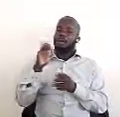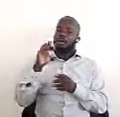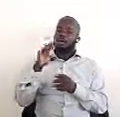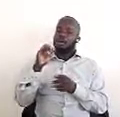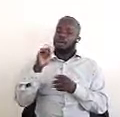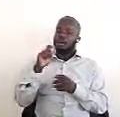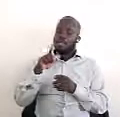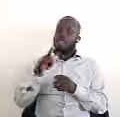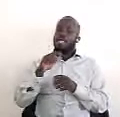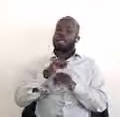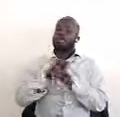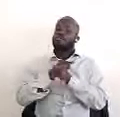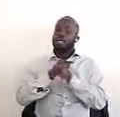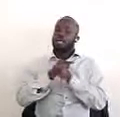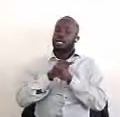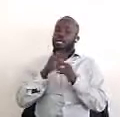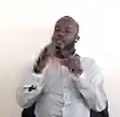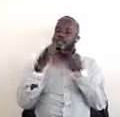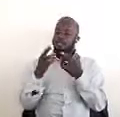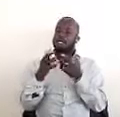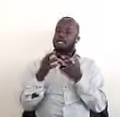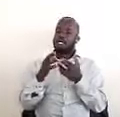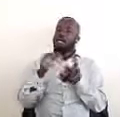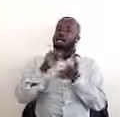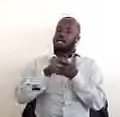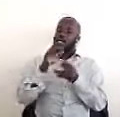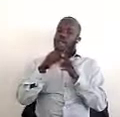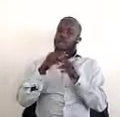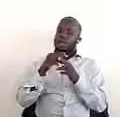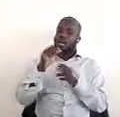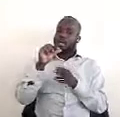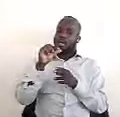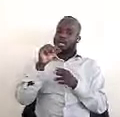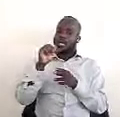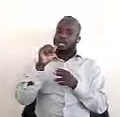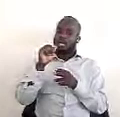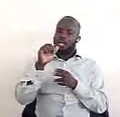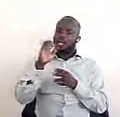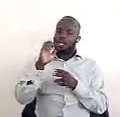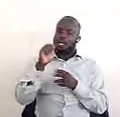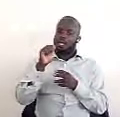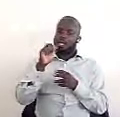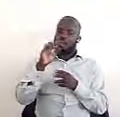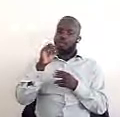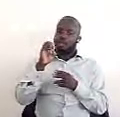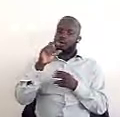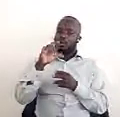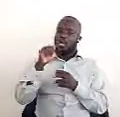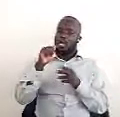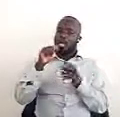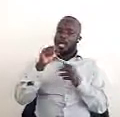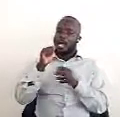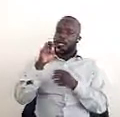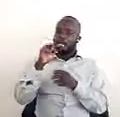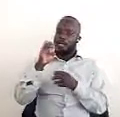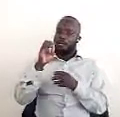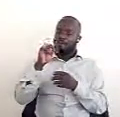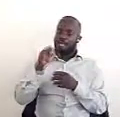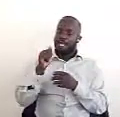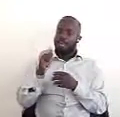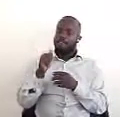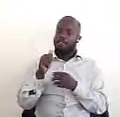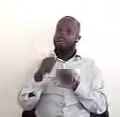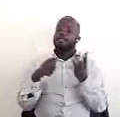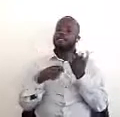an abnormal immune response, a condition known as agammaglobulinemia, infection with the type N or type O strain